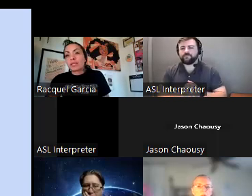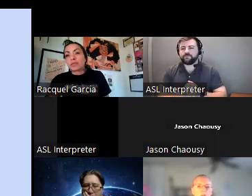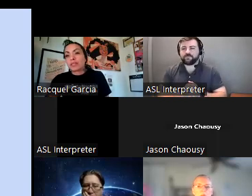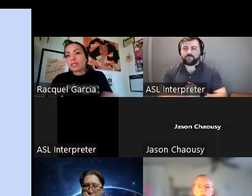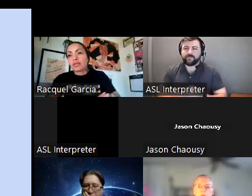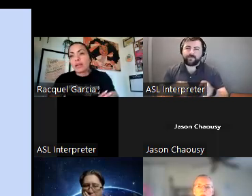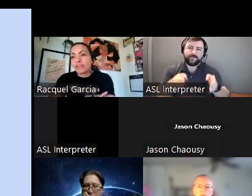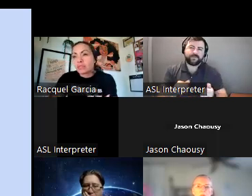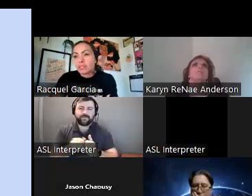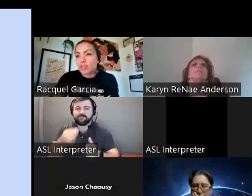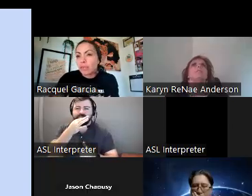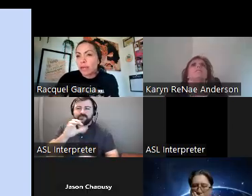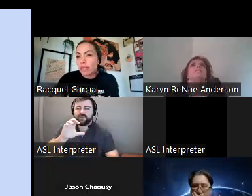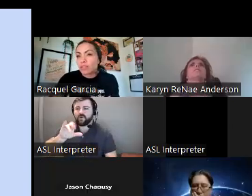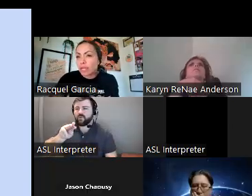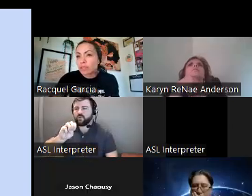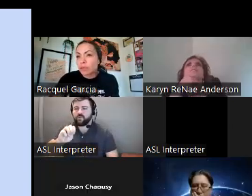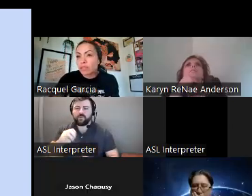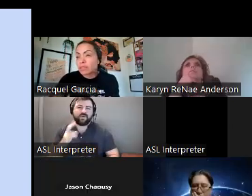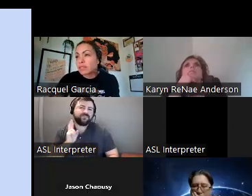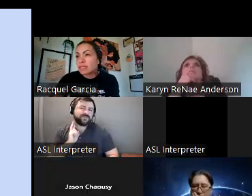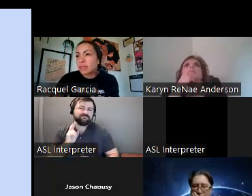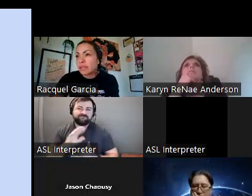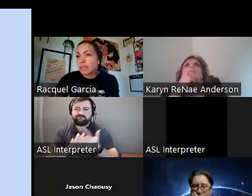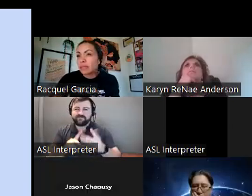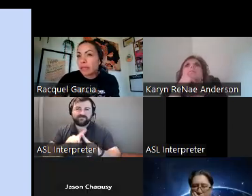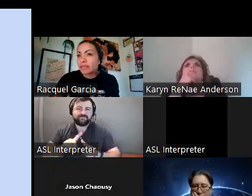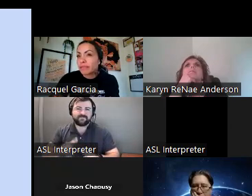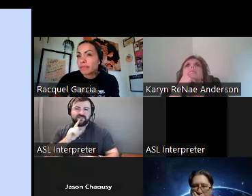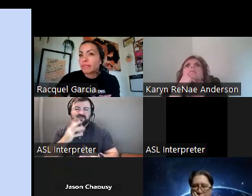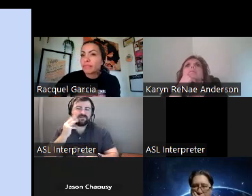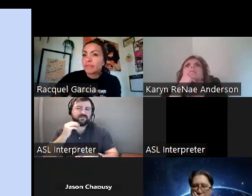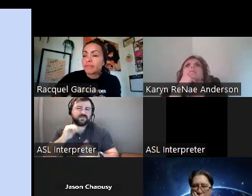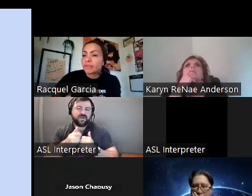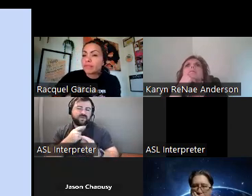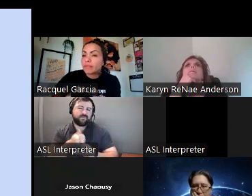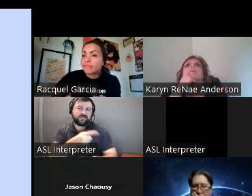person with expertise in crime victimization, trauma, or adverse childhood experiences as they impact them in life.